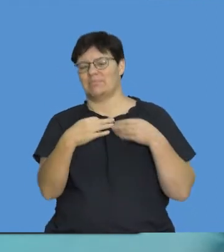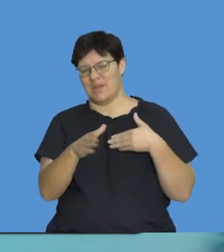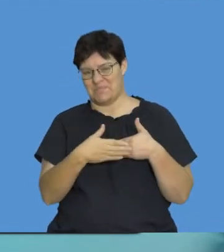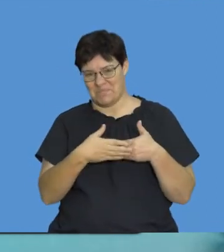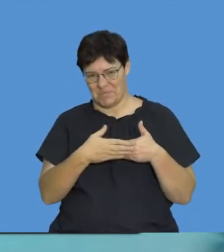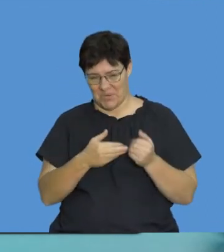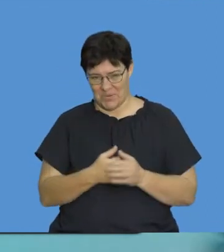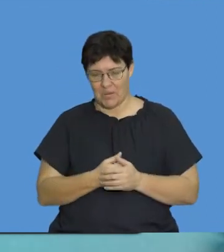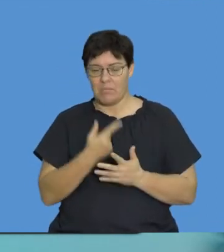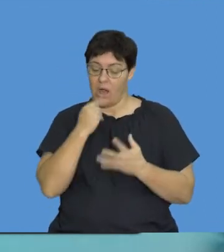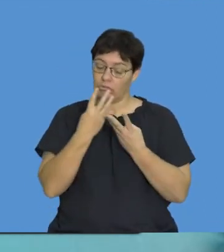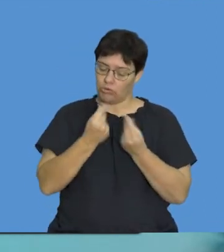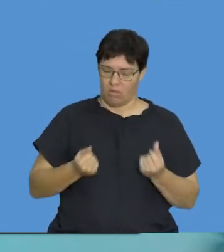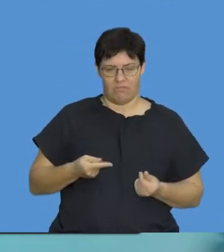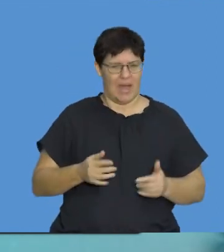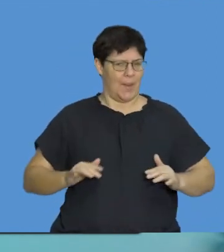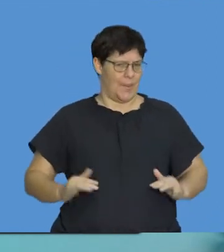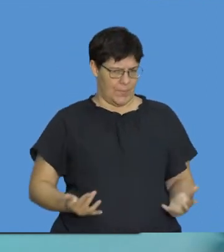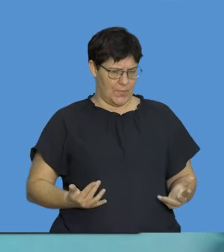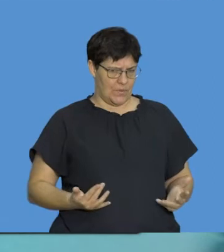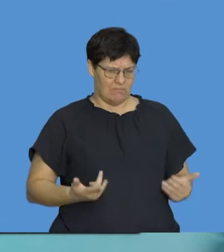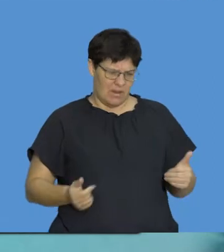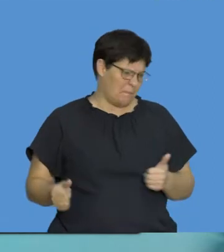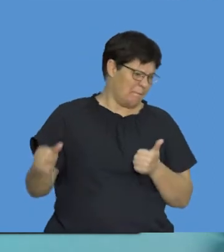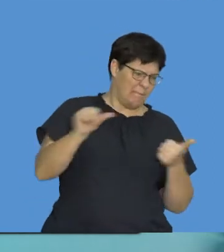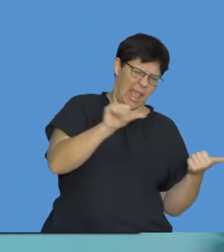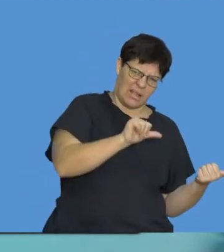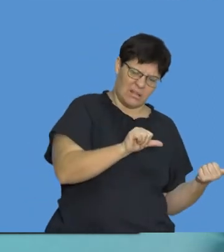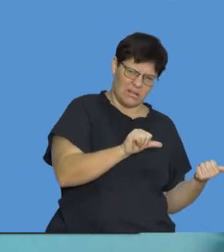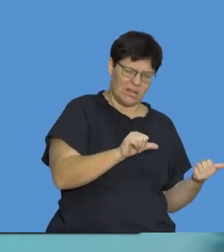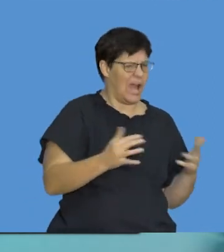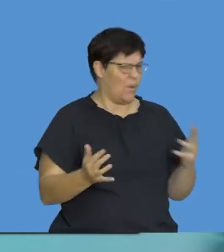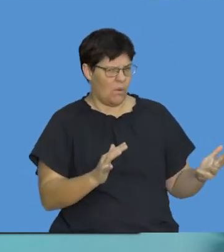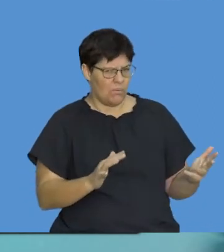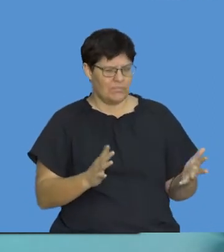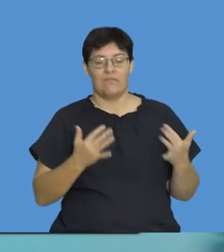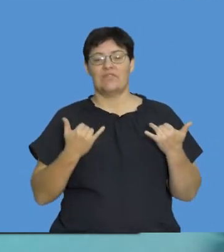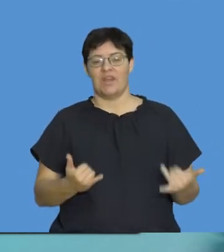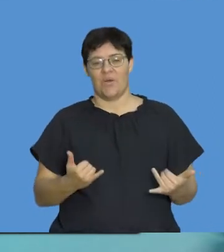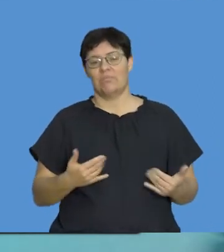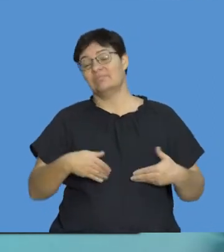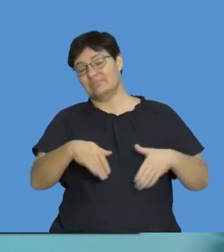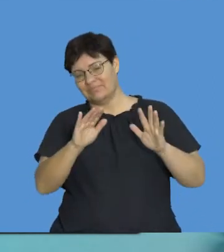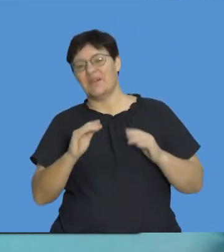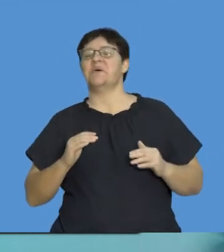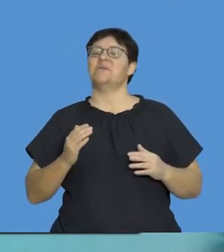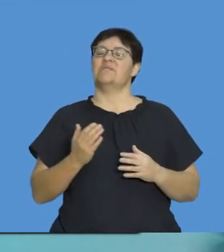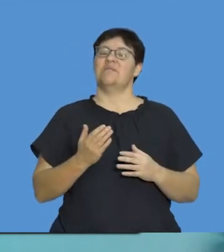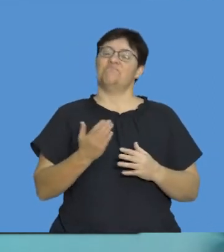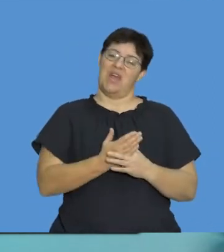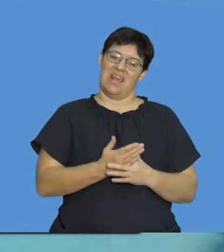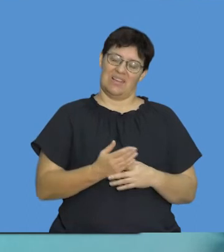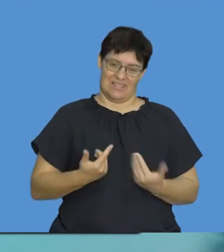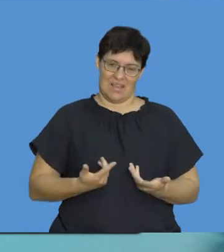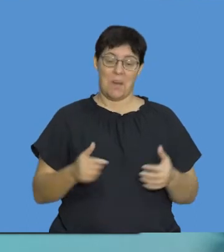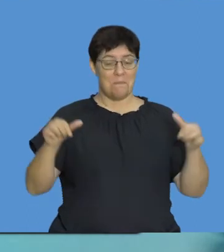how do we then solve this if you wanted to reverse things and all of that. But for now, let me let you take a quick ad break and I'll be